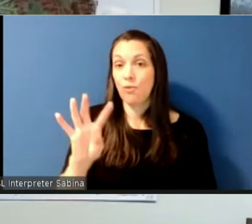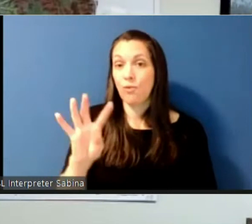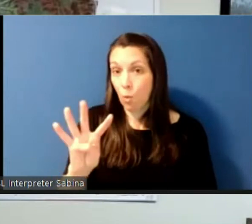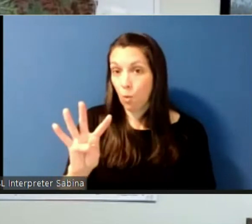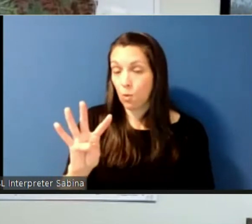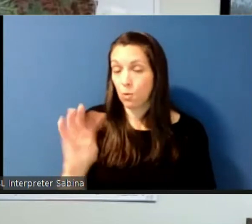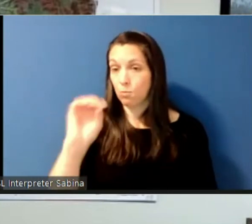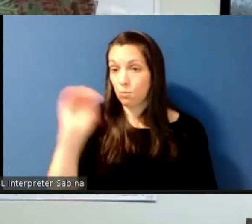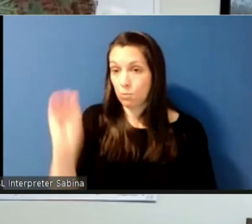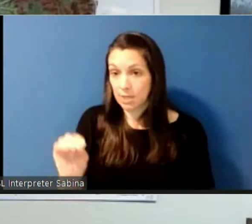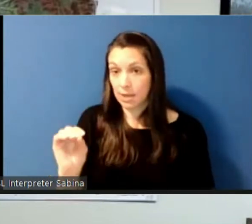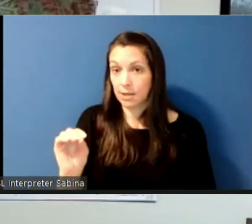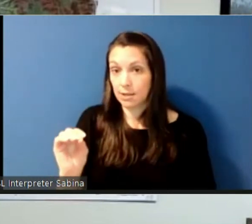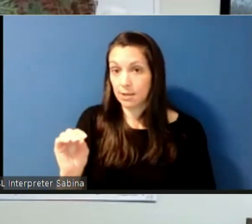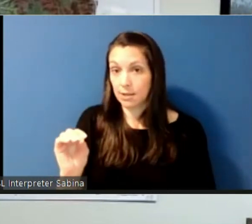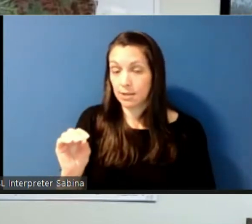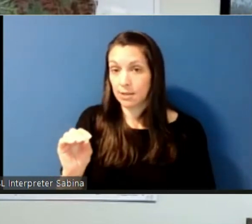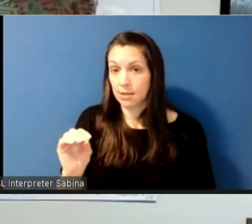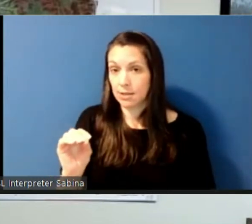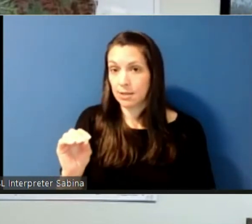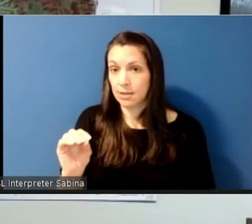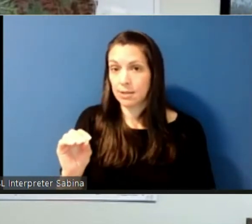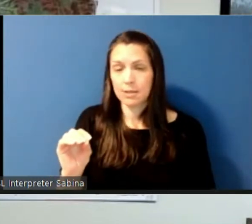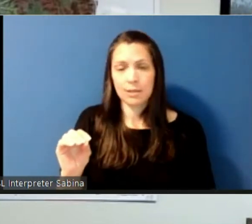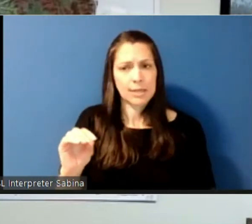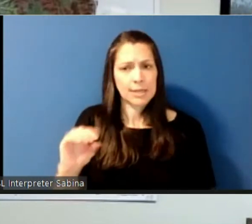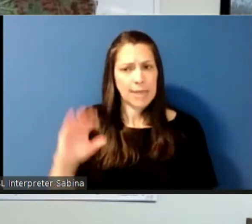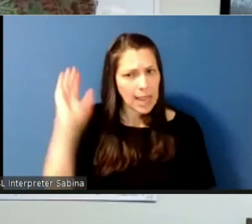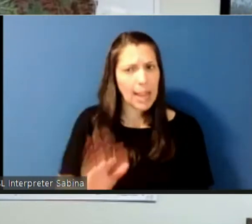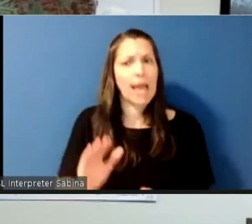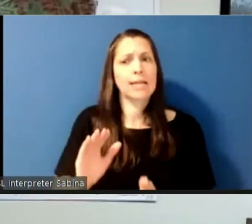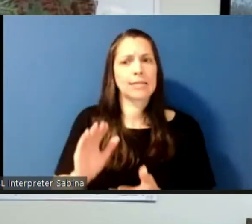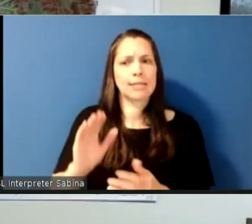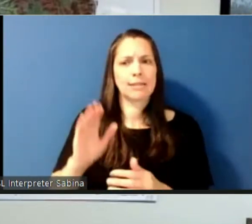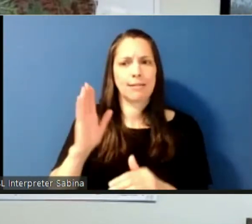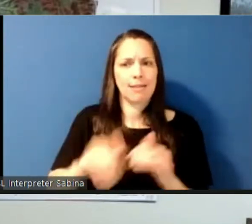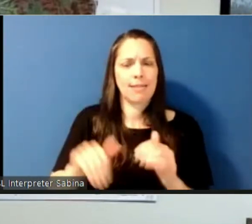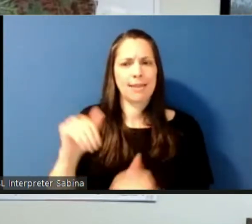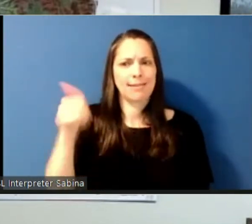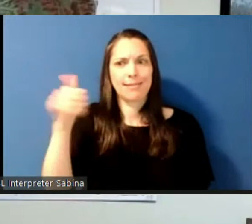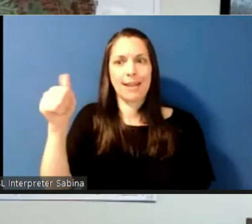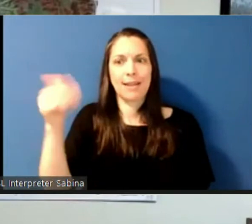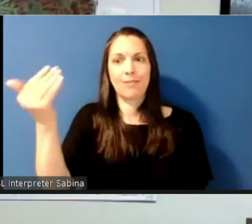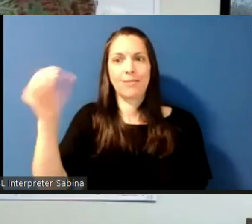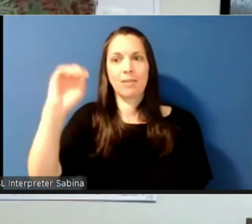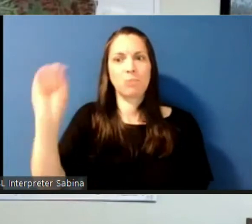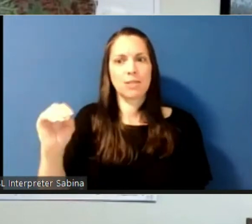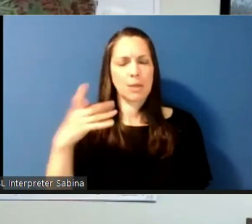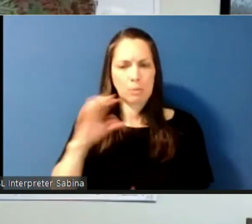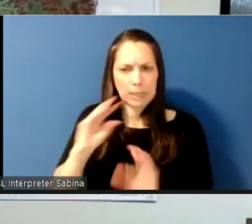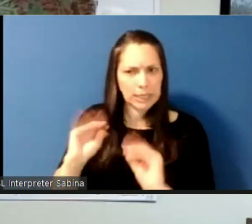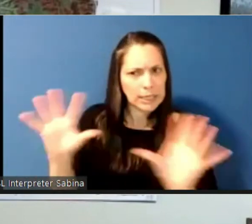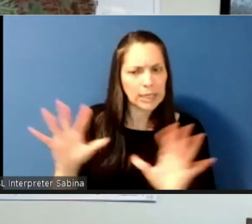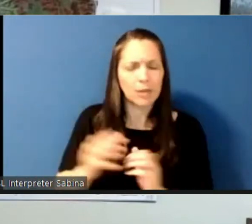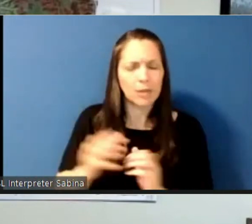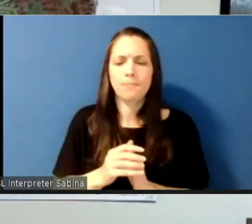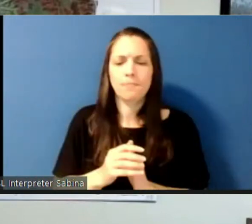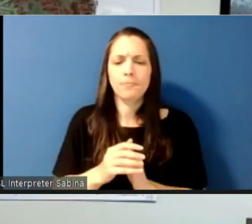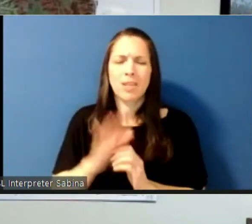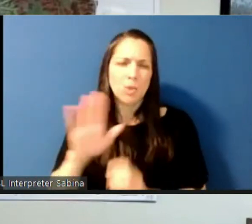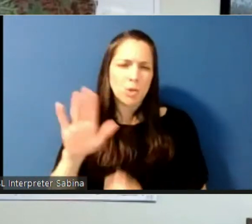0.004%. So significantly less than 10 or 15%. Let's just be very clear about that. And then what was the second part of your